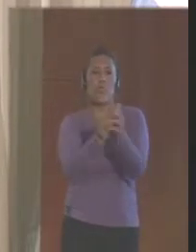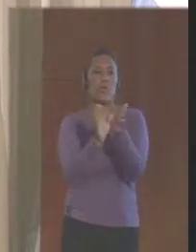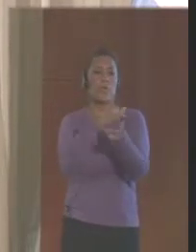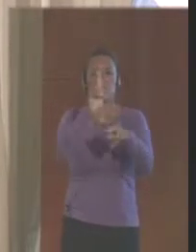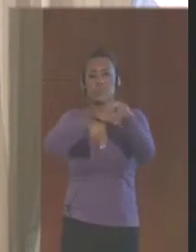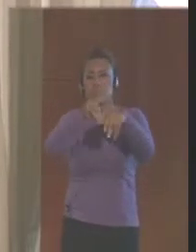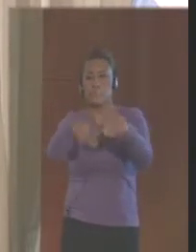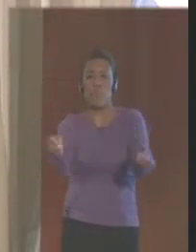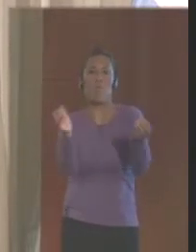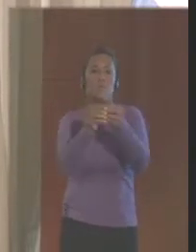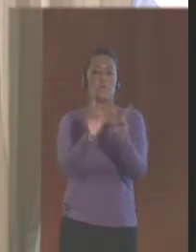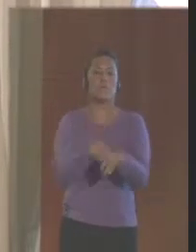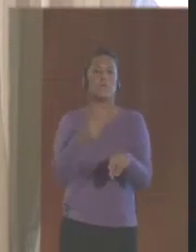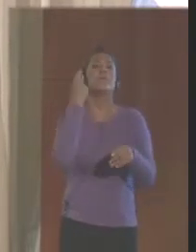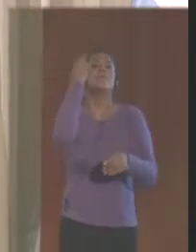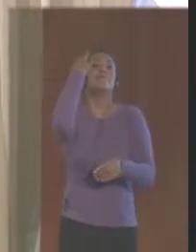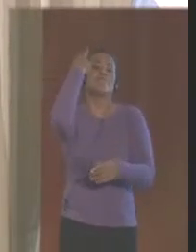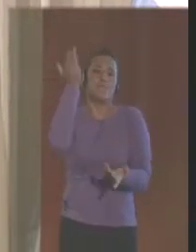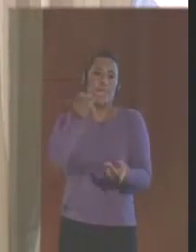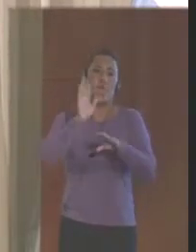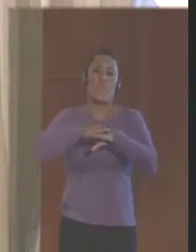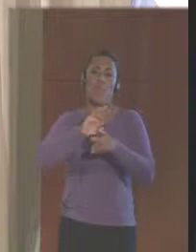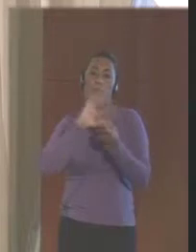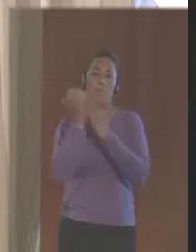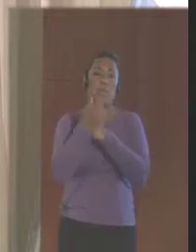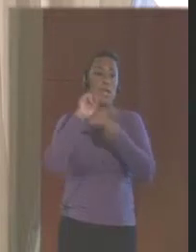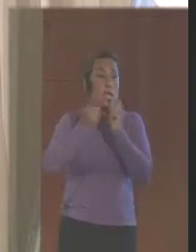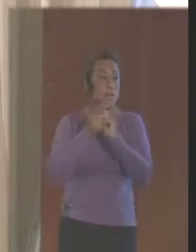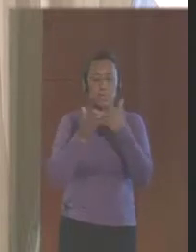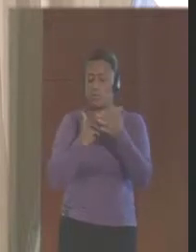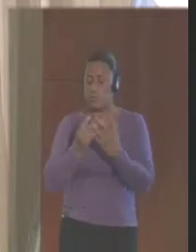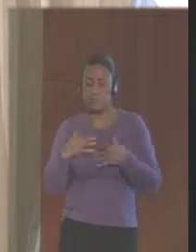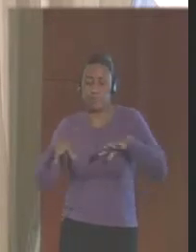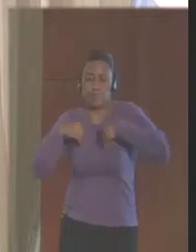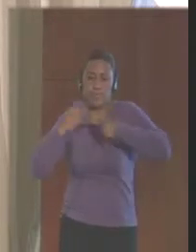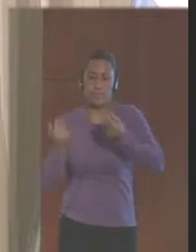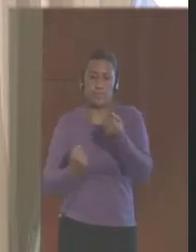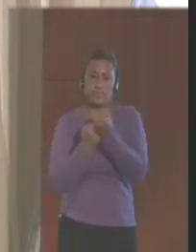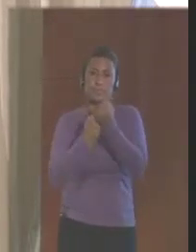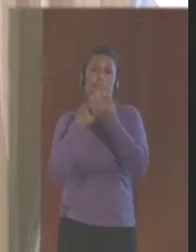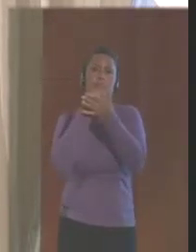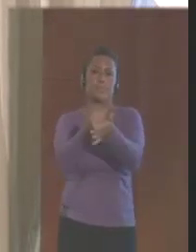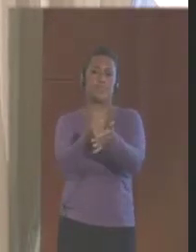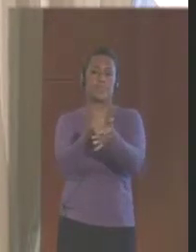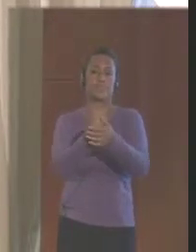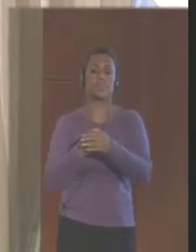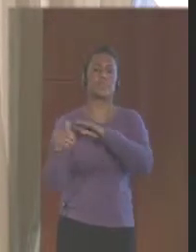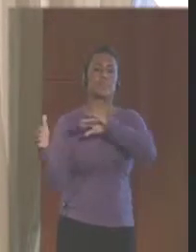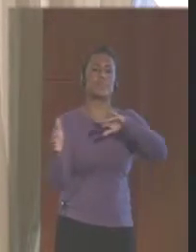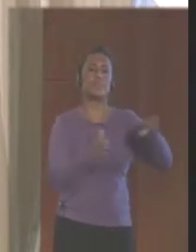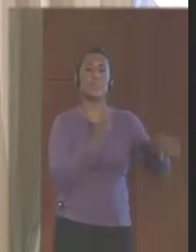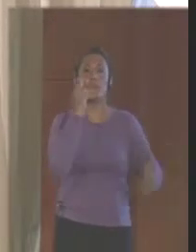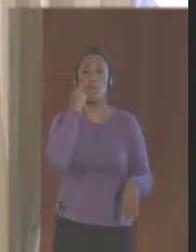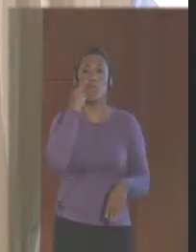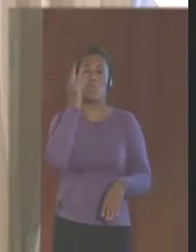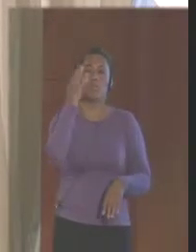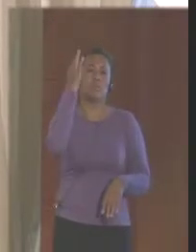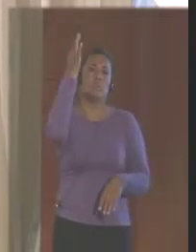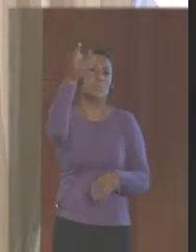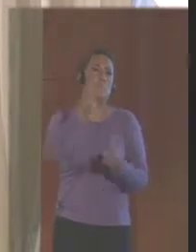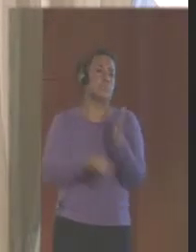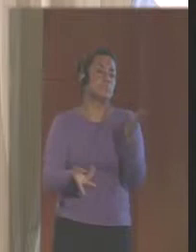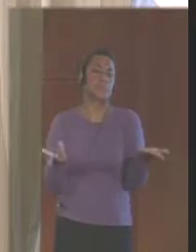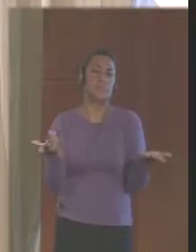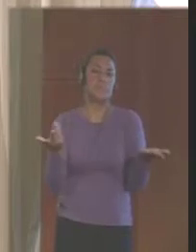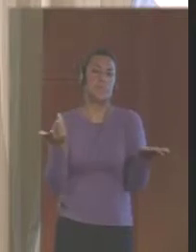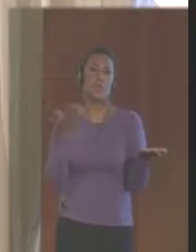initiatives. And infrastructural focus within recent times to have seen the government